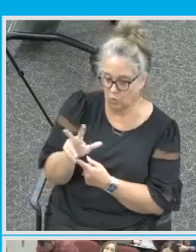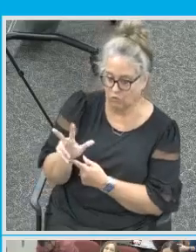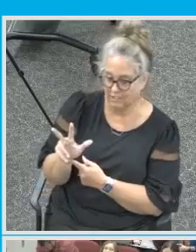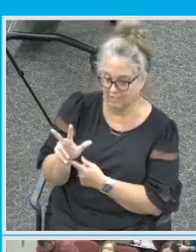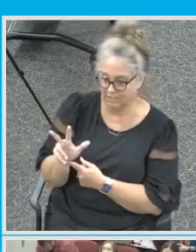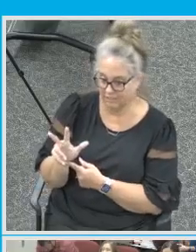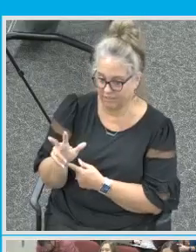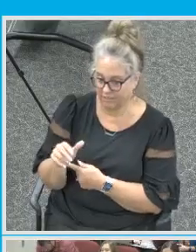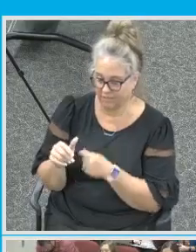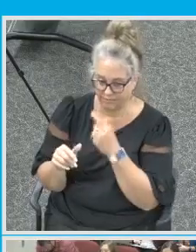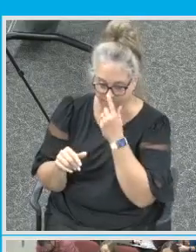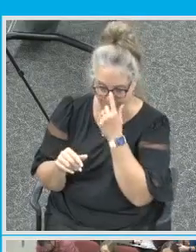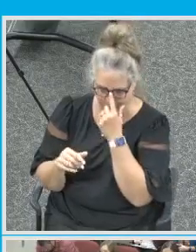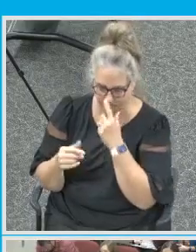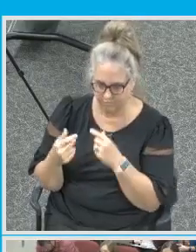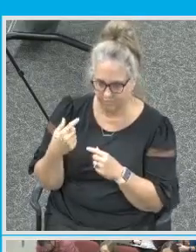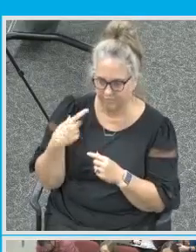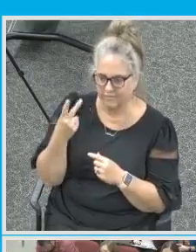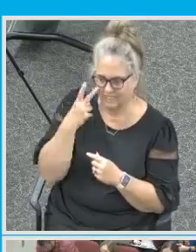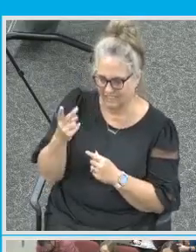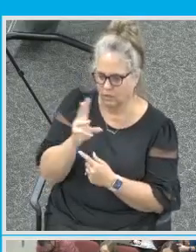on prevention efforts. It's